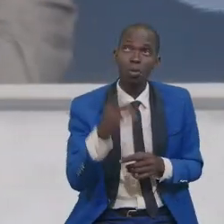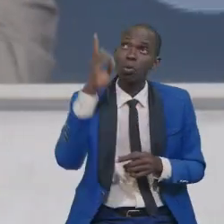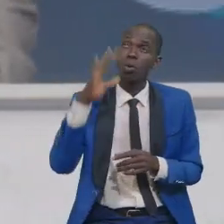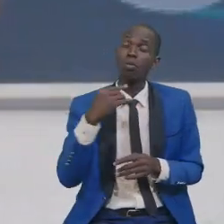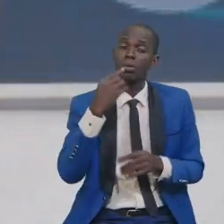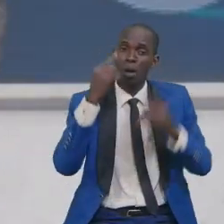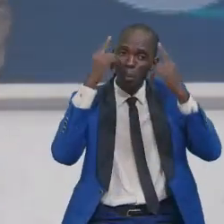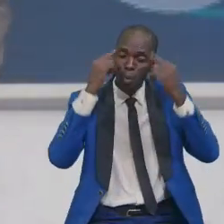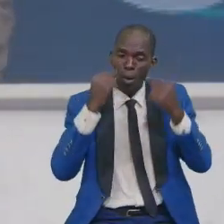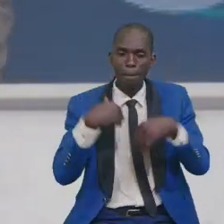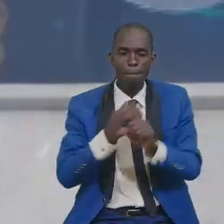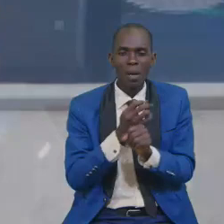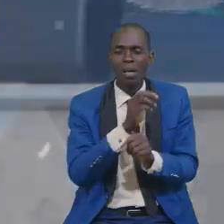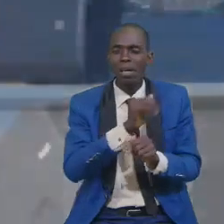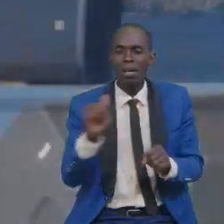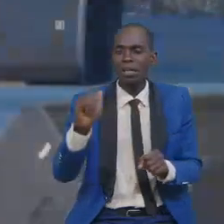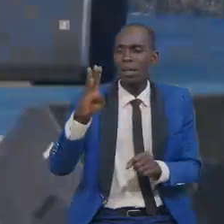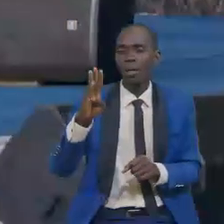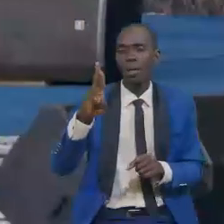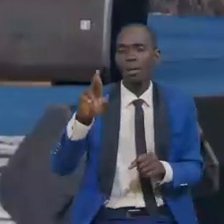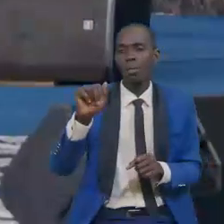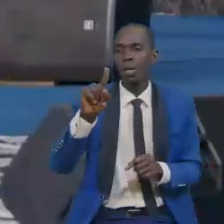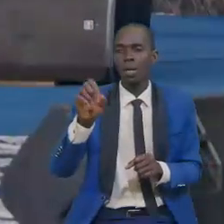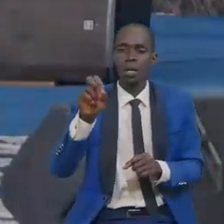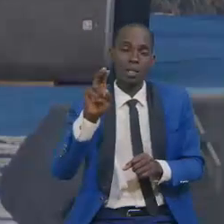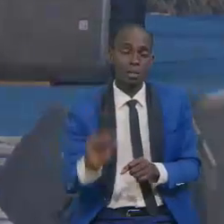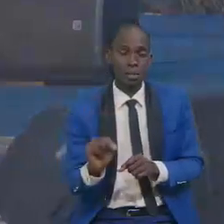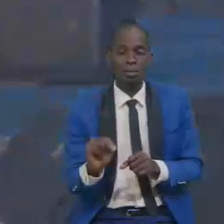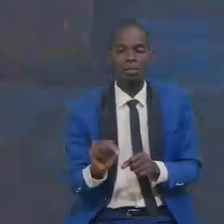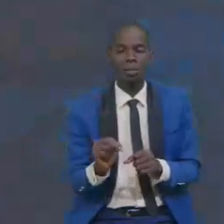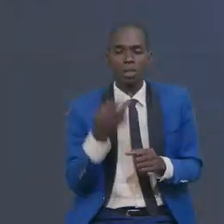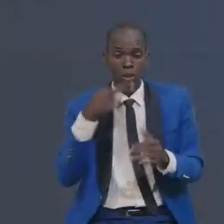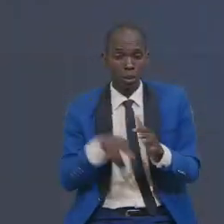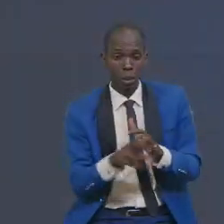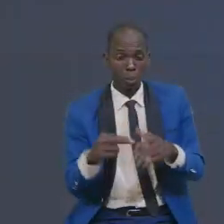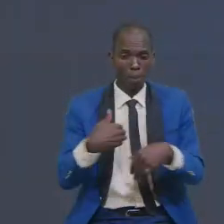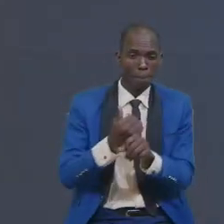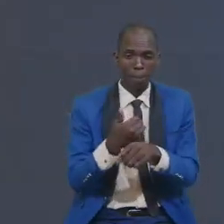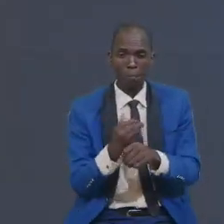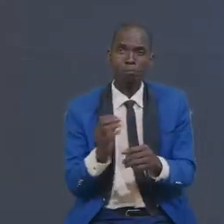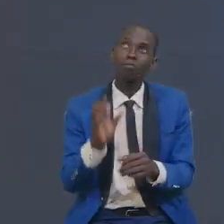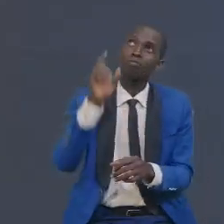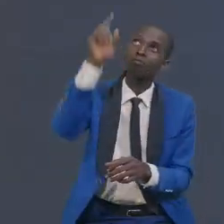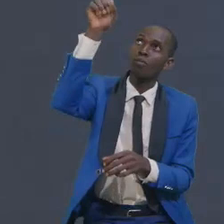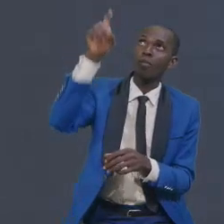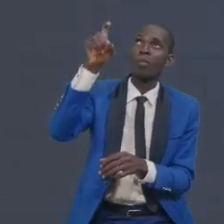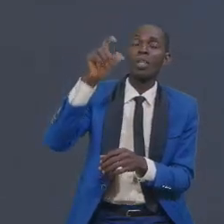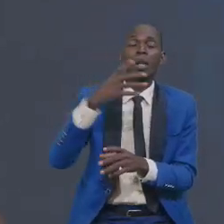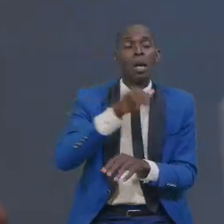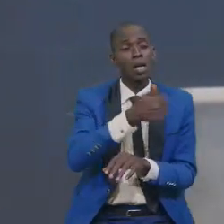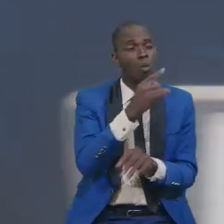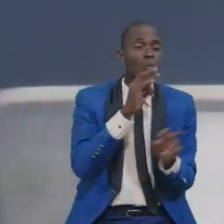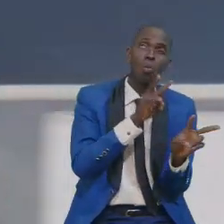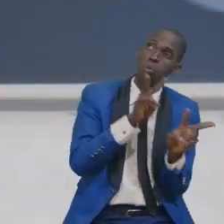that looks on that prison serpent I will forgive and I will heal look at John chapter